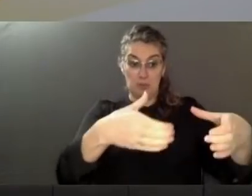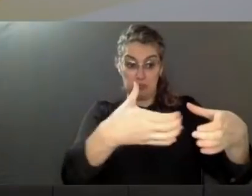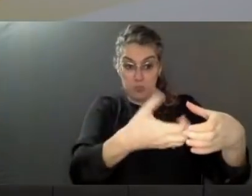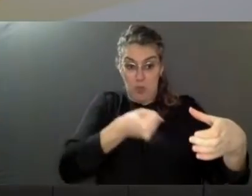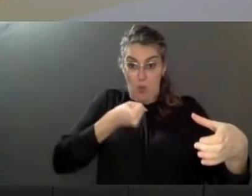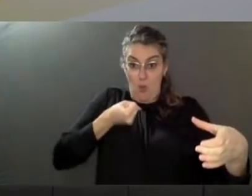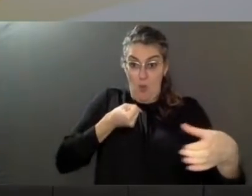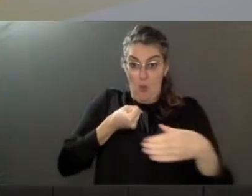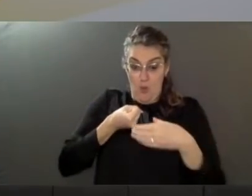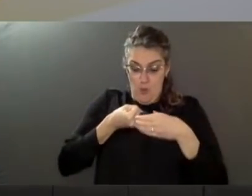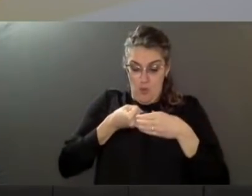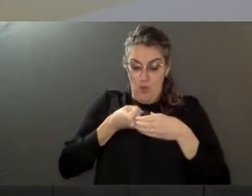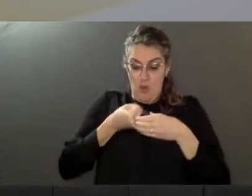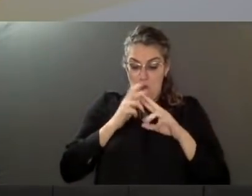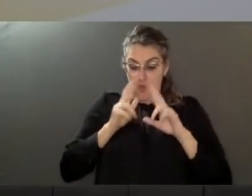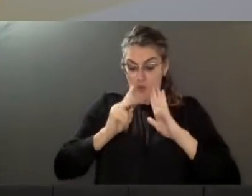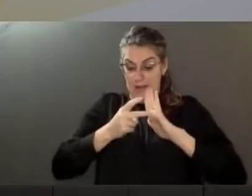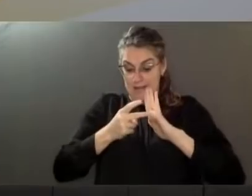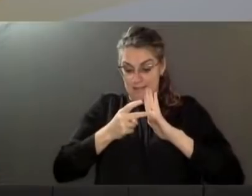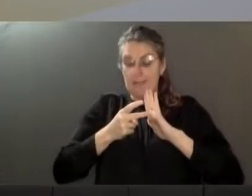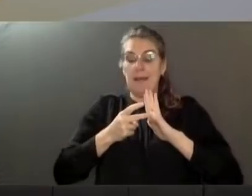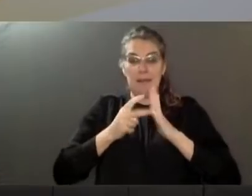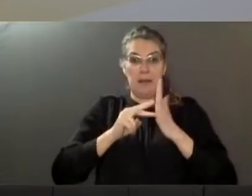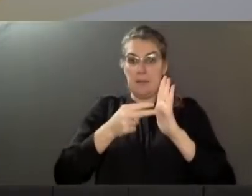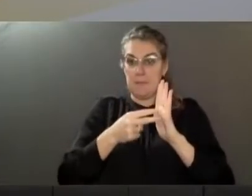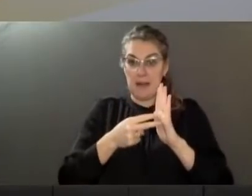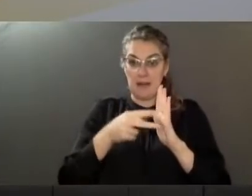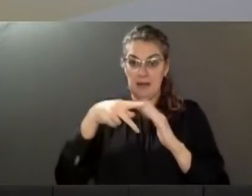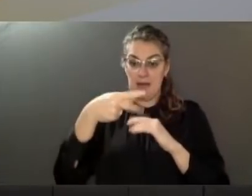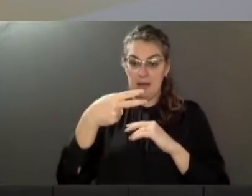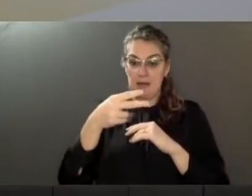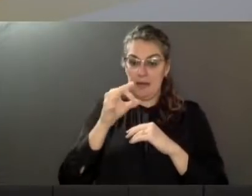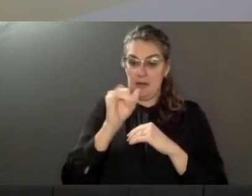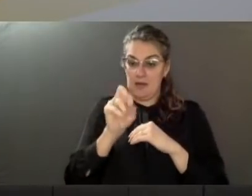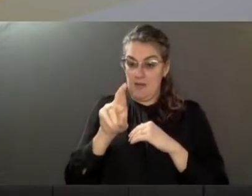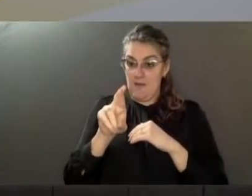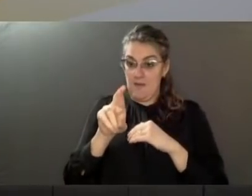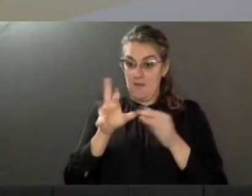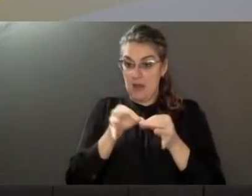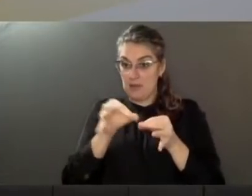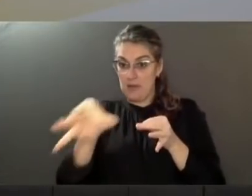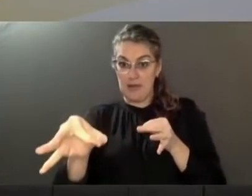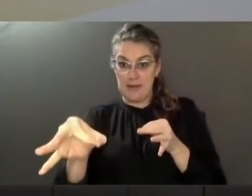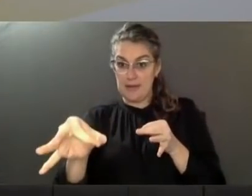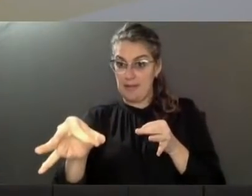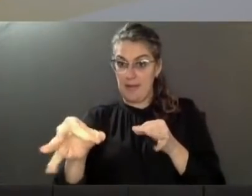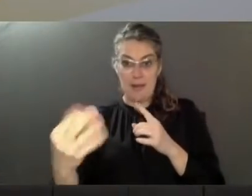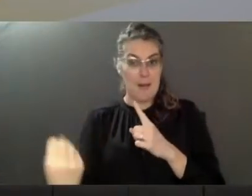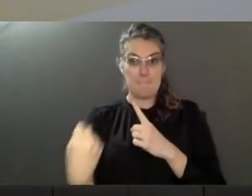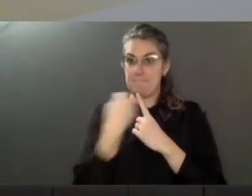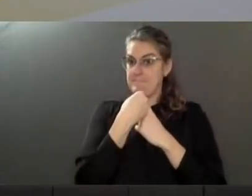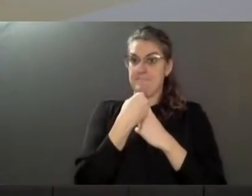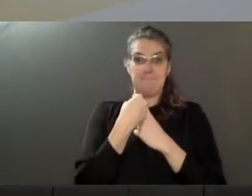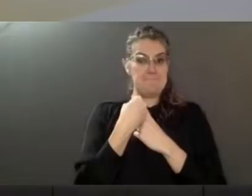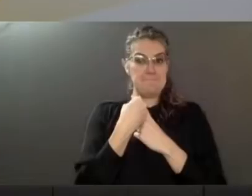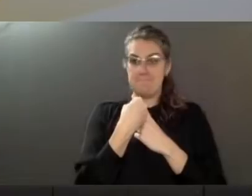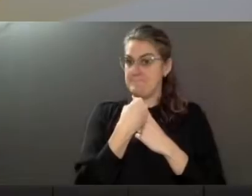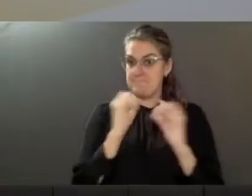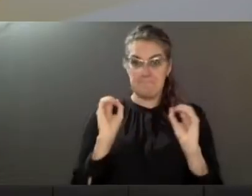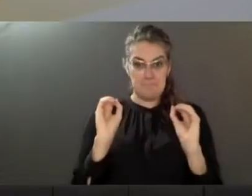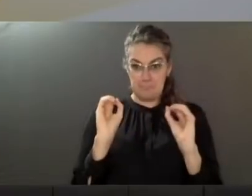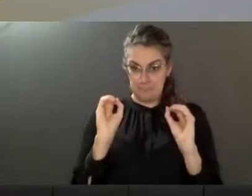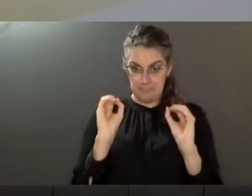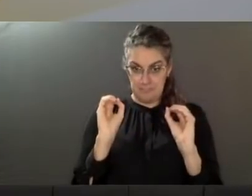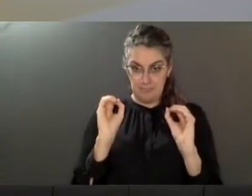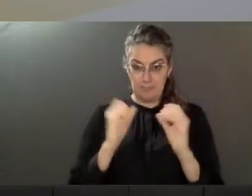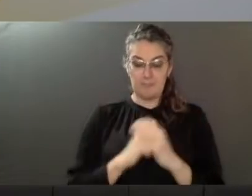Pfizer vaccine. The COVID-19 vaccine is an important tool to help stop the pandemic and provides an important layer of